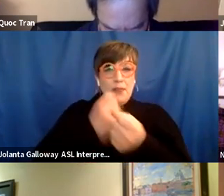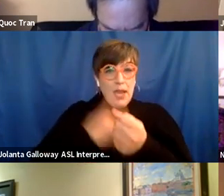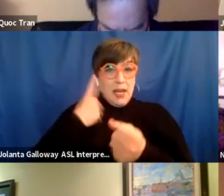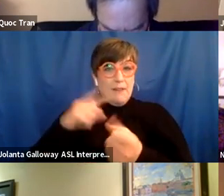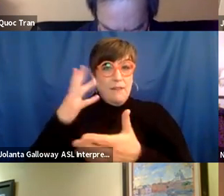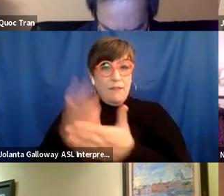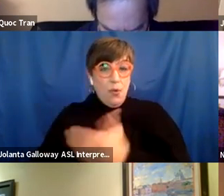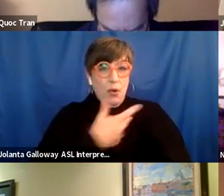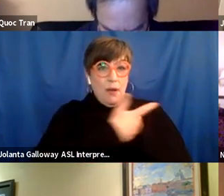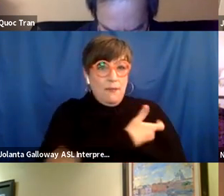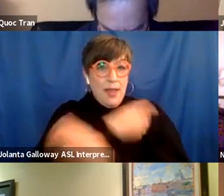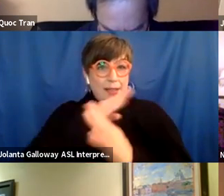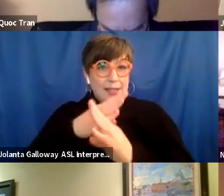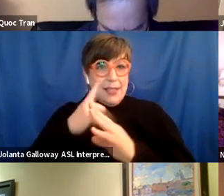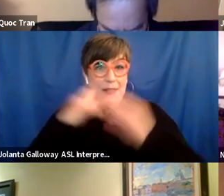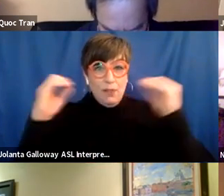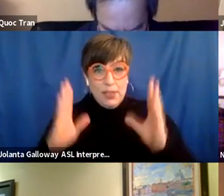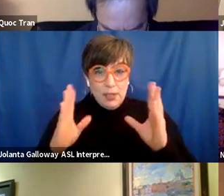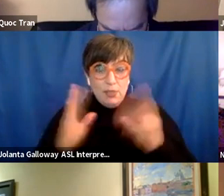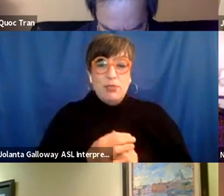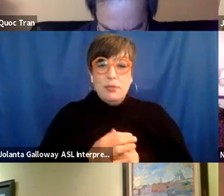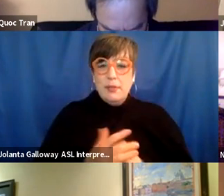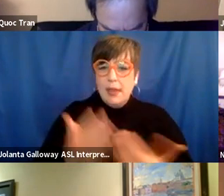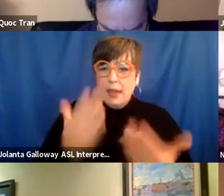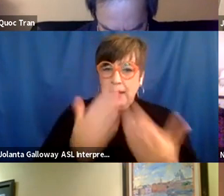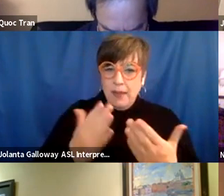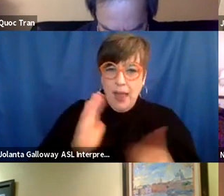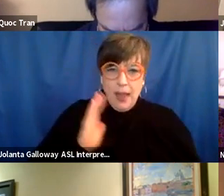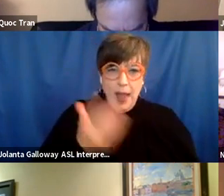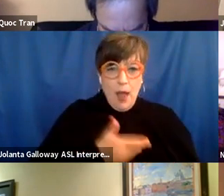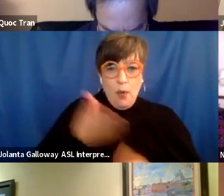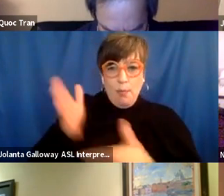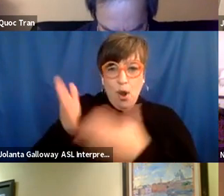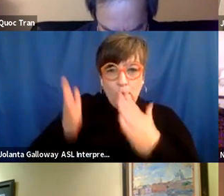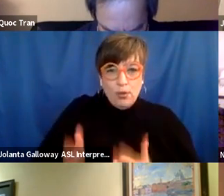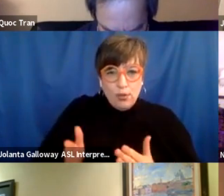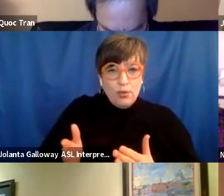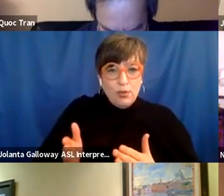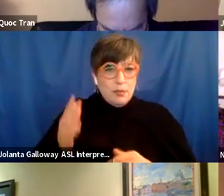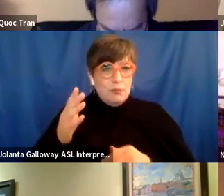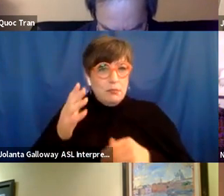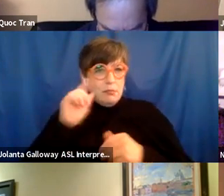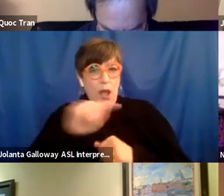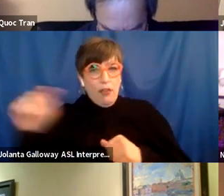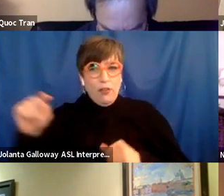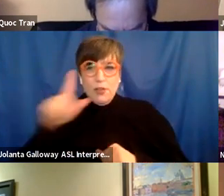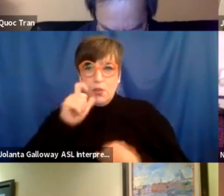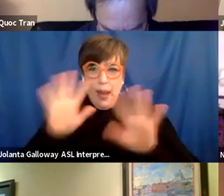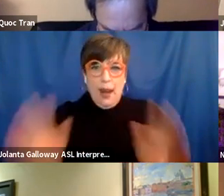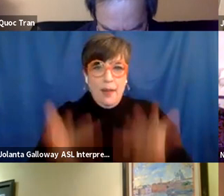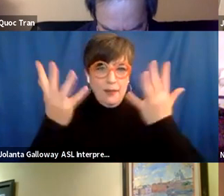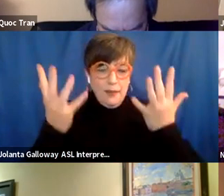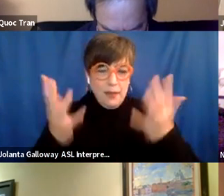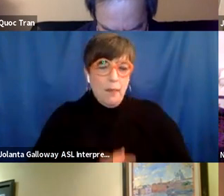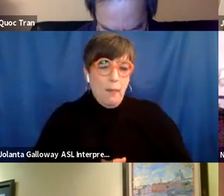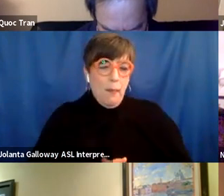our teachers, and we thank our B2U partners in helping us with that, as well as everyone else who's been lifting that up.